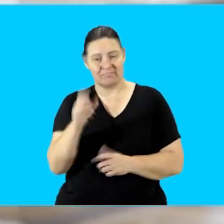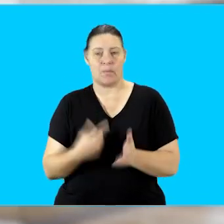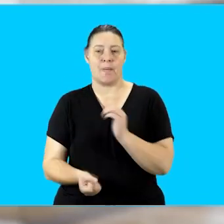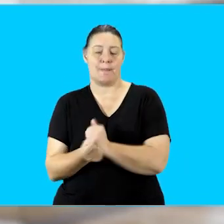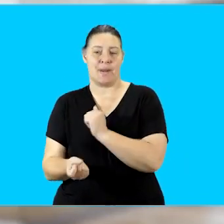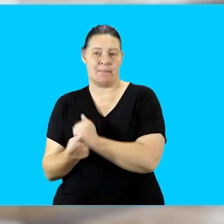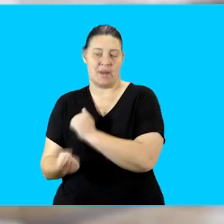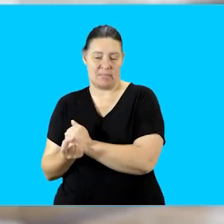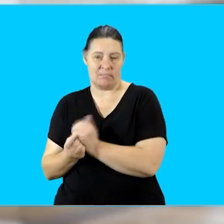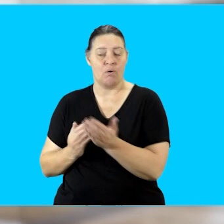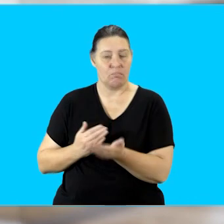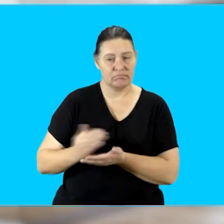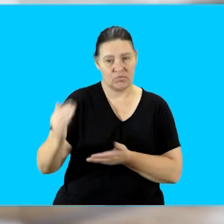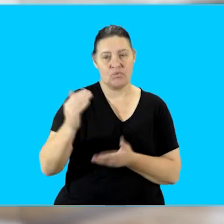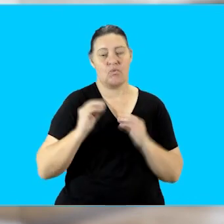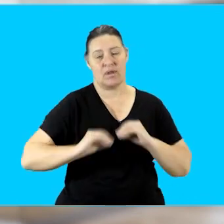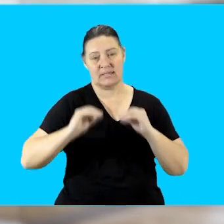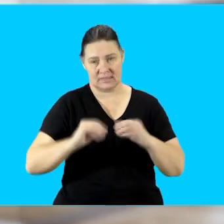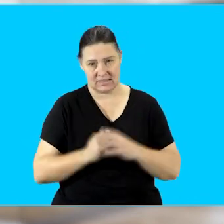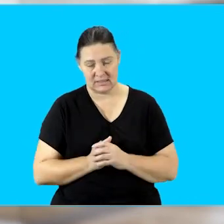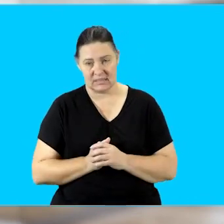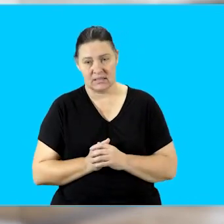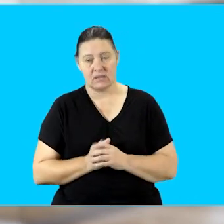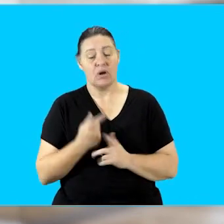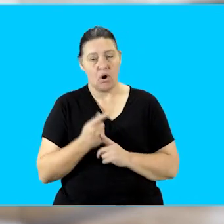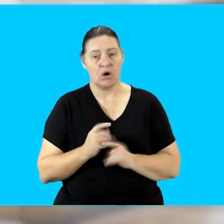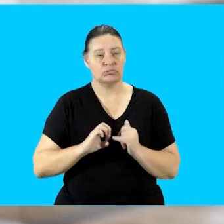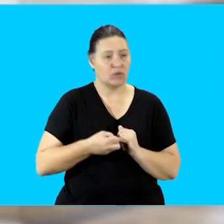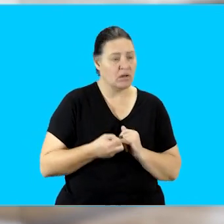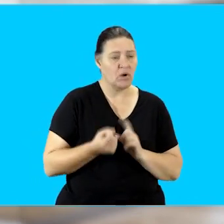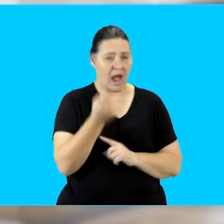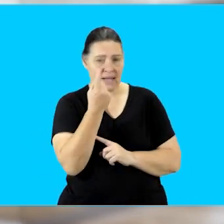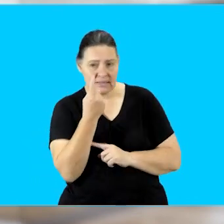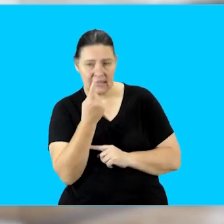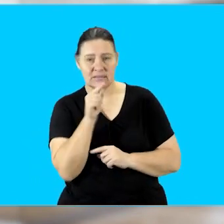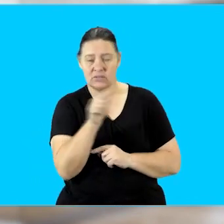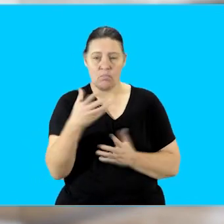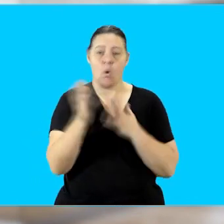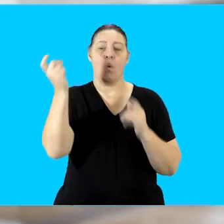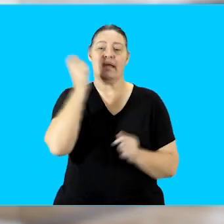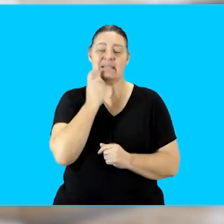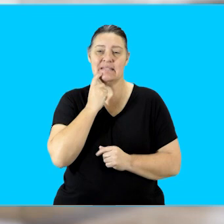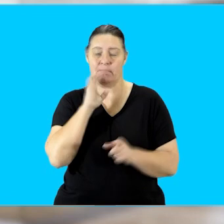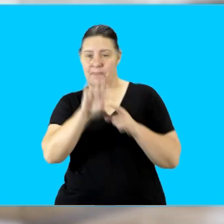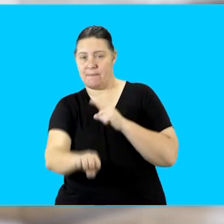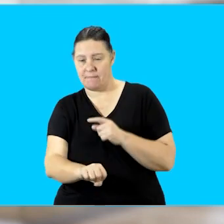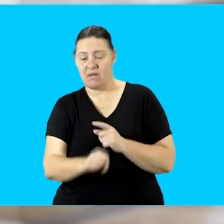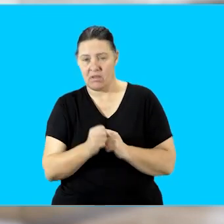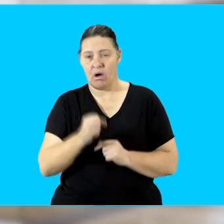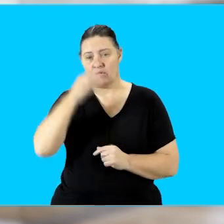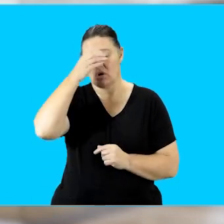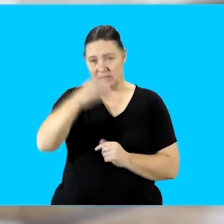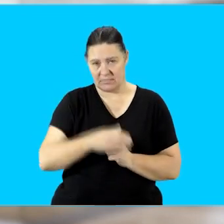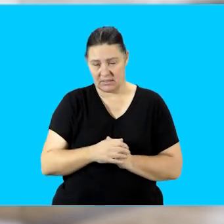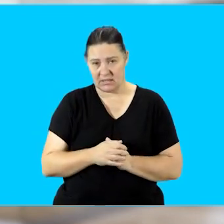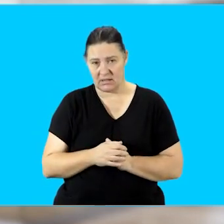Remember, the new words and language, these are the words that you'll come across throughout the lesson. So it's very important that you understand each and every word so that it